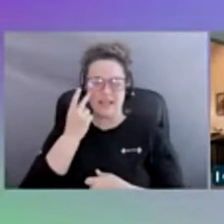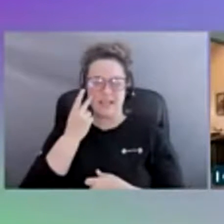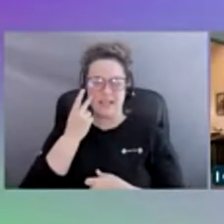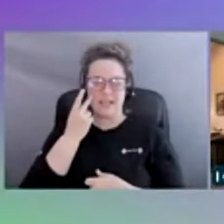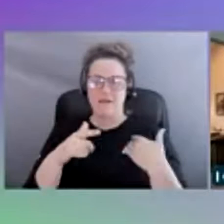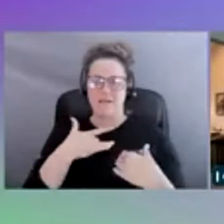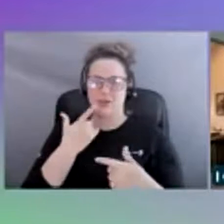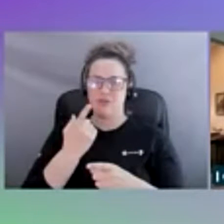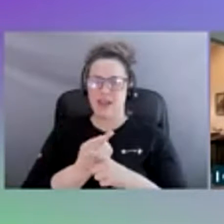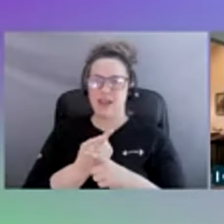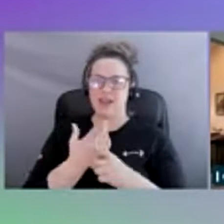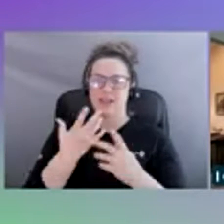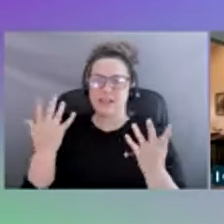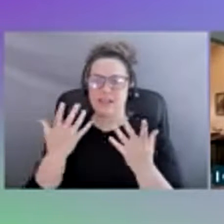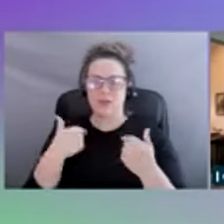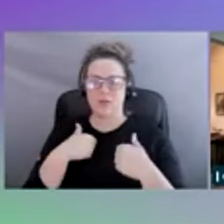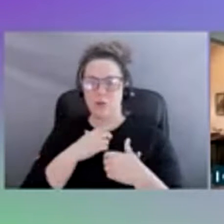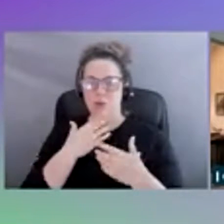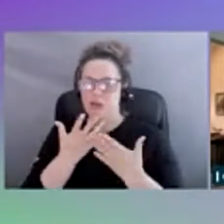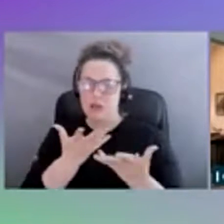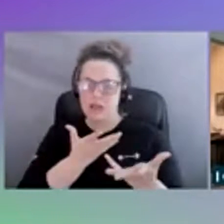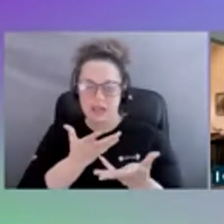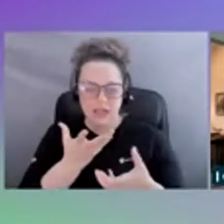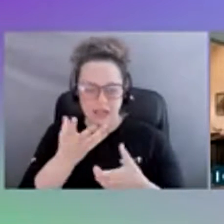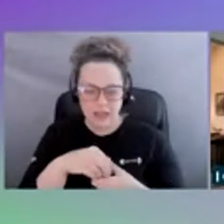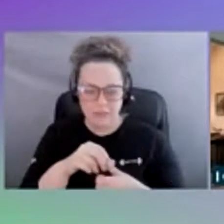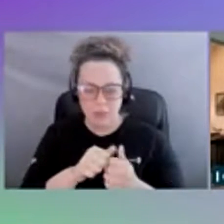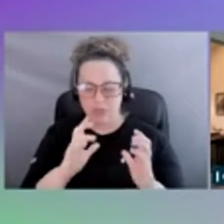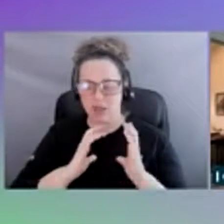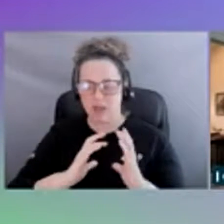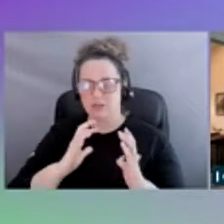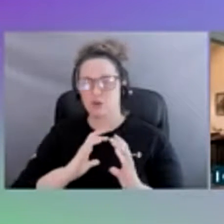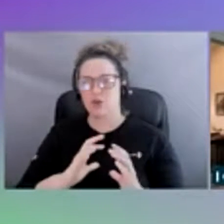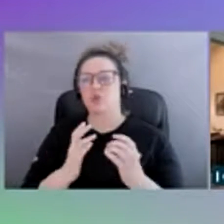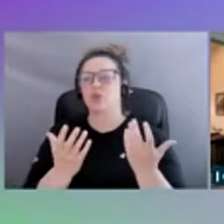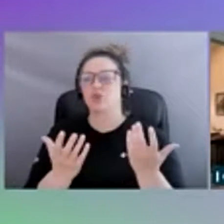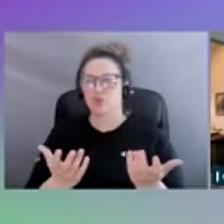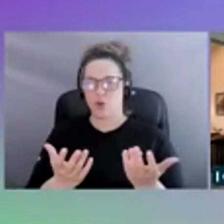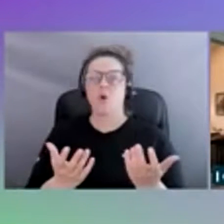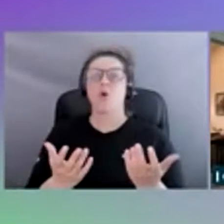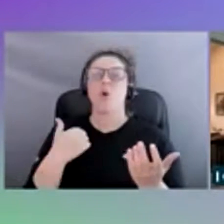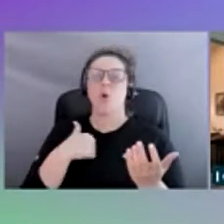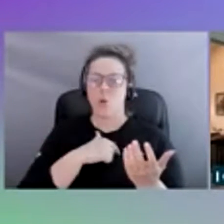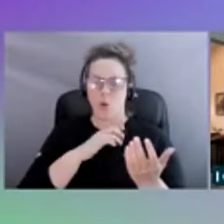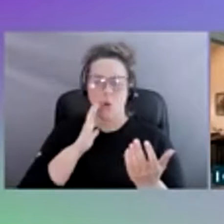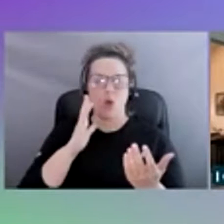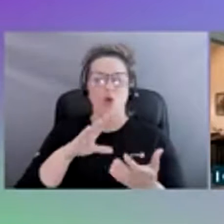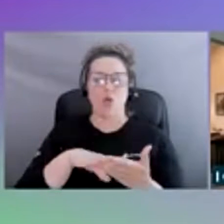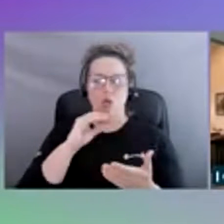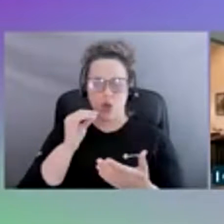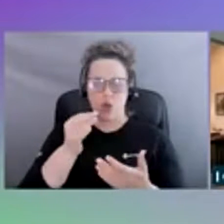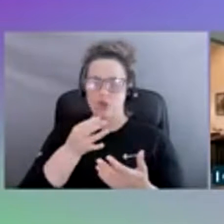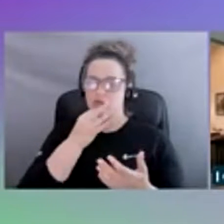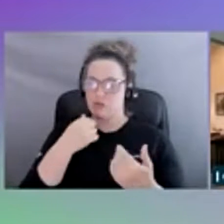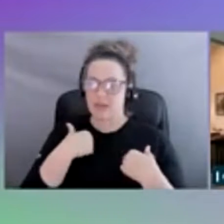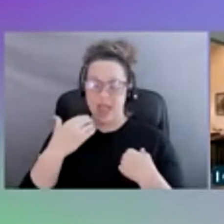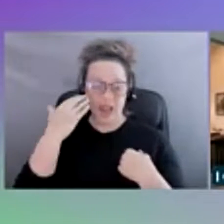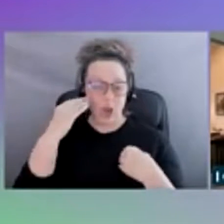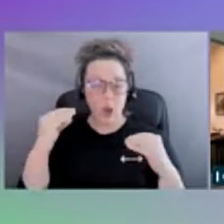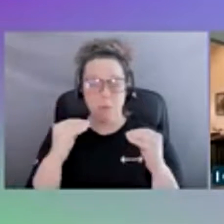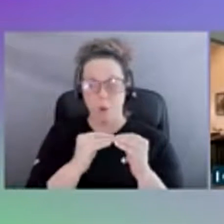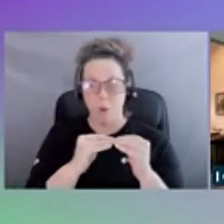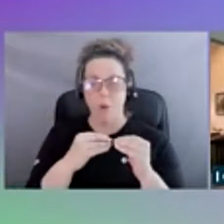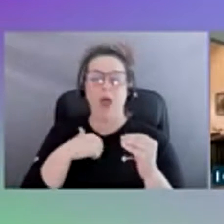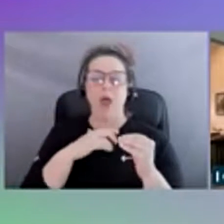what feels right, see where we get good engagement from our customers. So we will learn. And then as soon as I know more, I